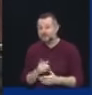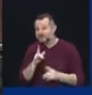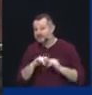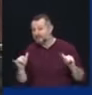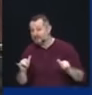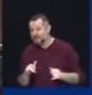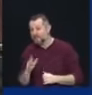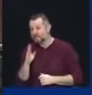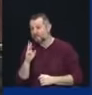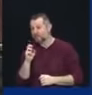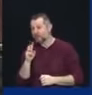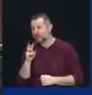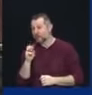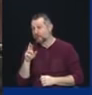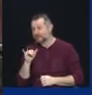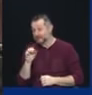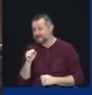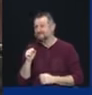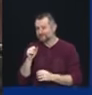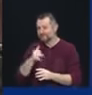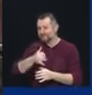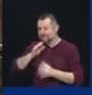all across the state,